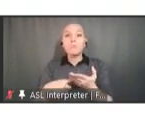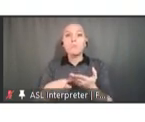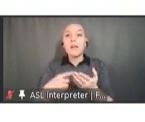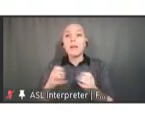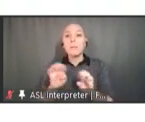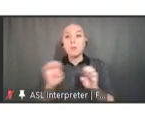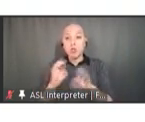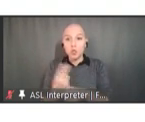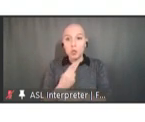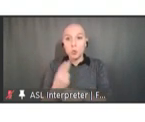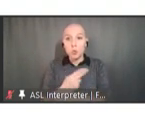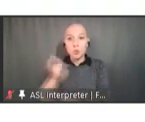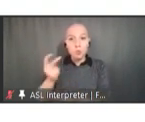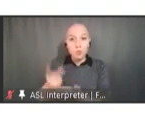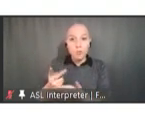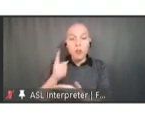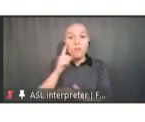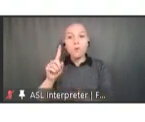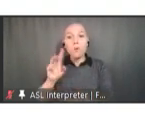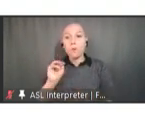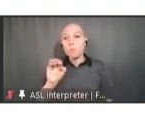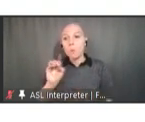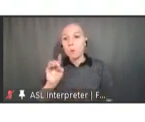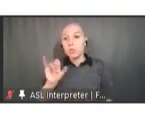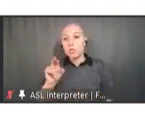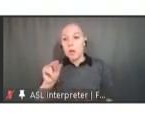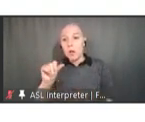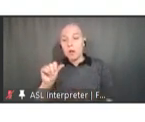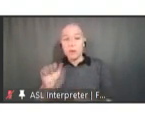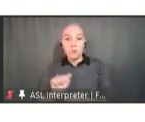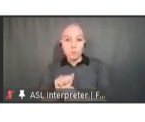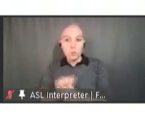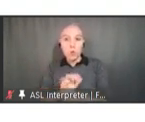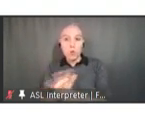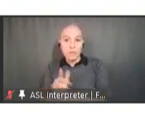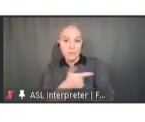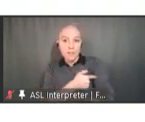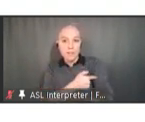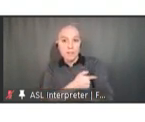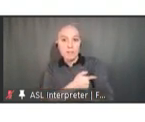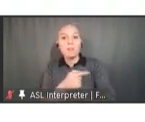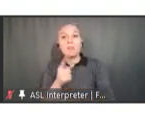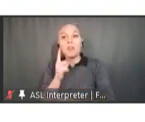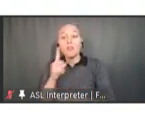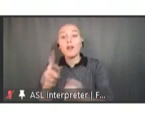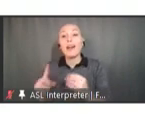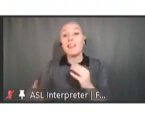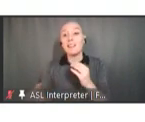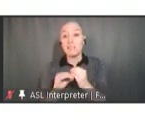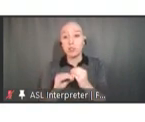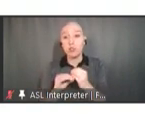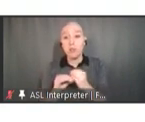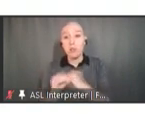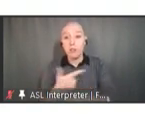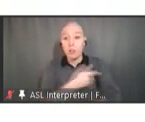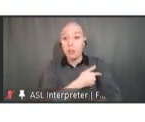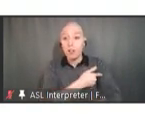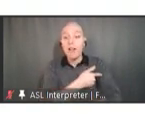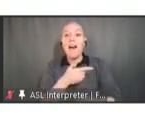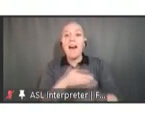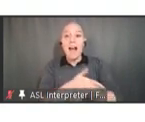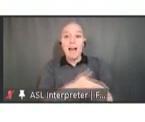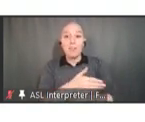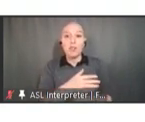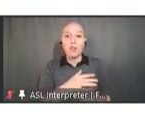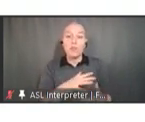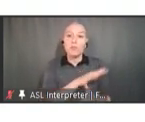authorization of the Moderna COVID-19 vaccine for administration of an additional dose following the completion of a primary